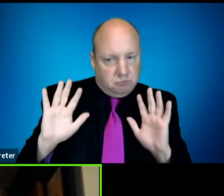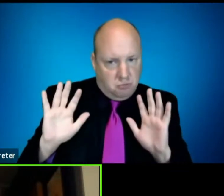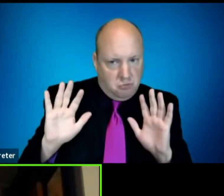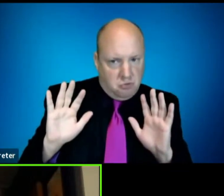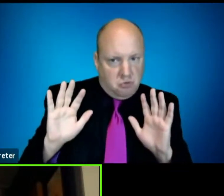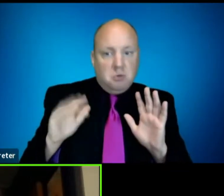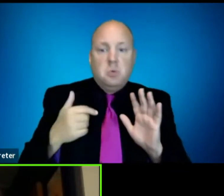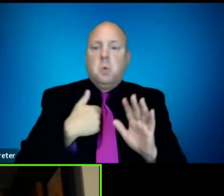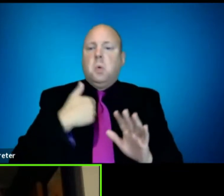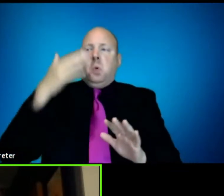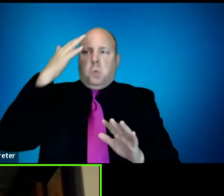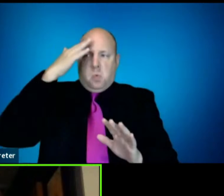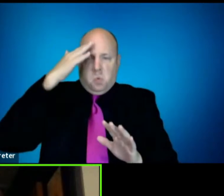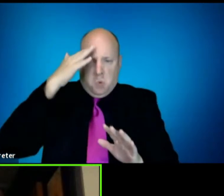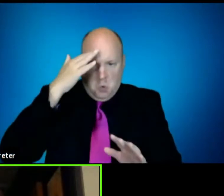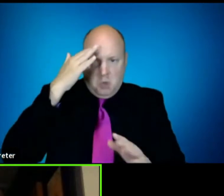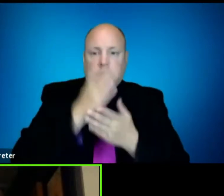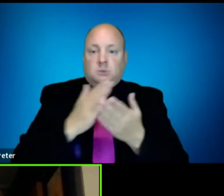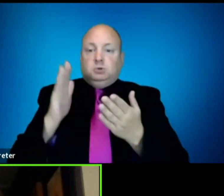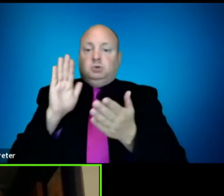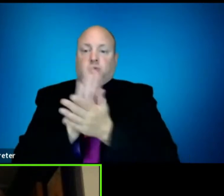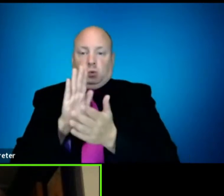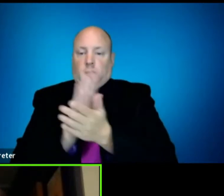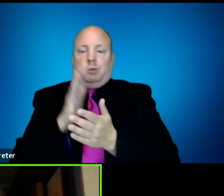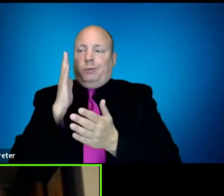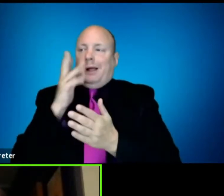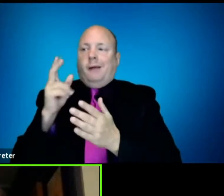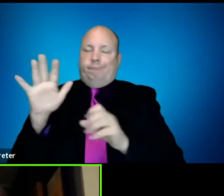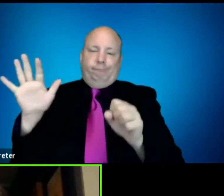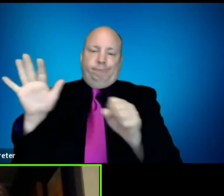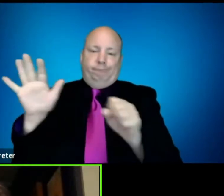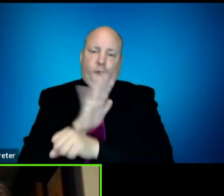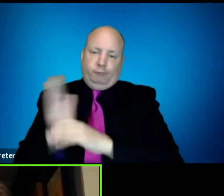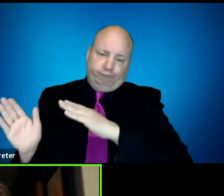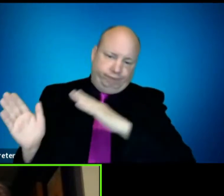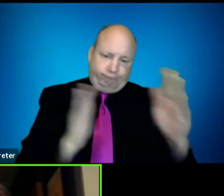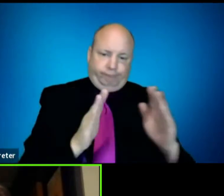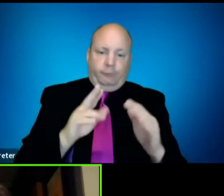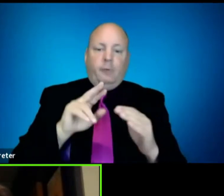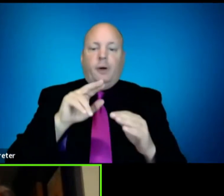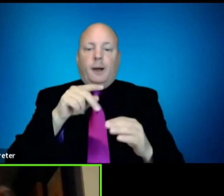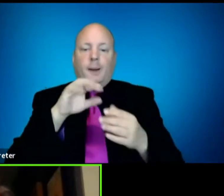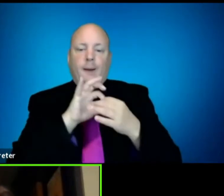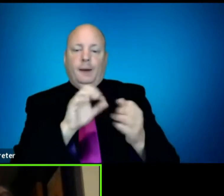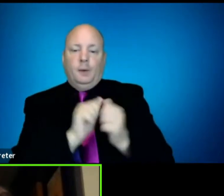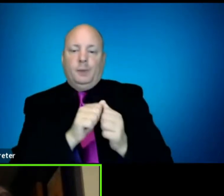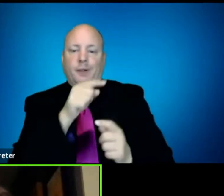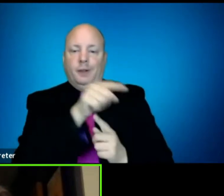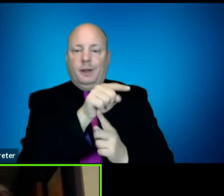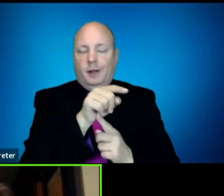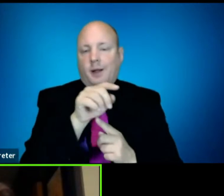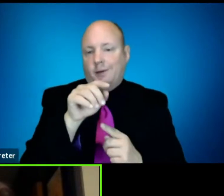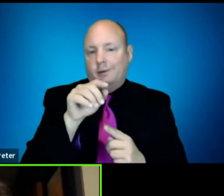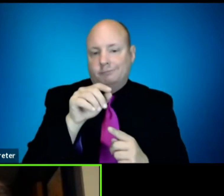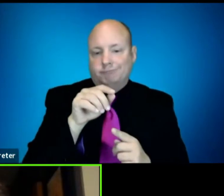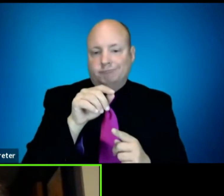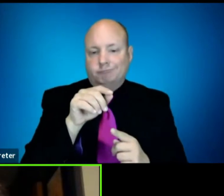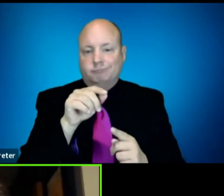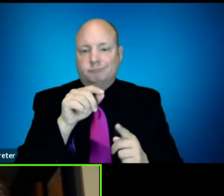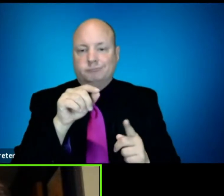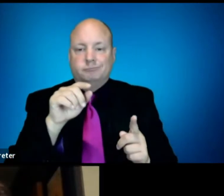complete comprehensive distance learning, but we don't have, the full reports of those here at